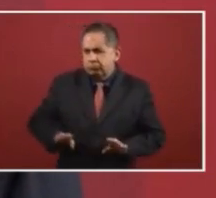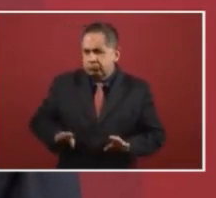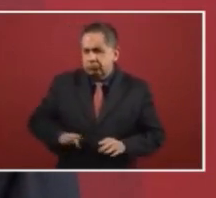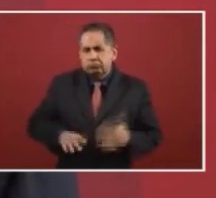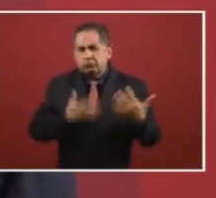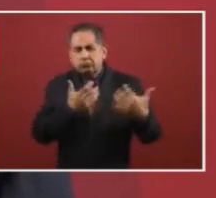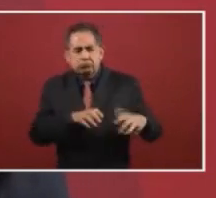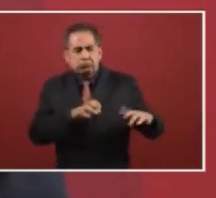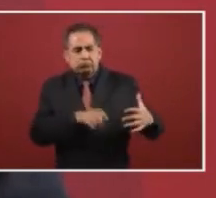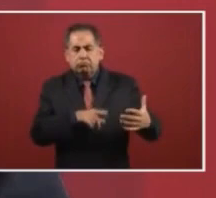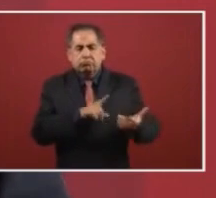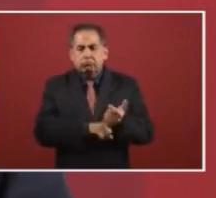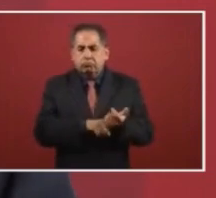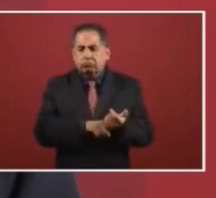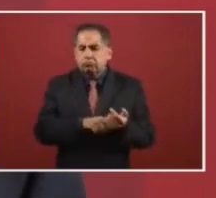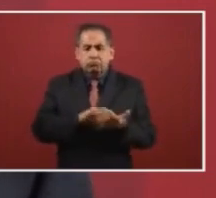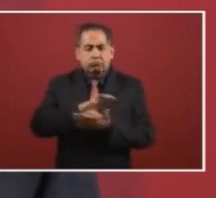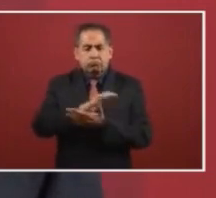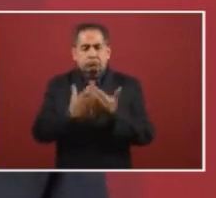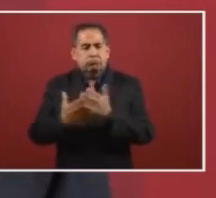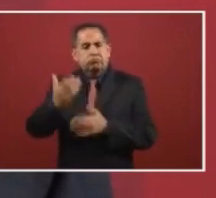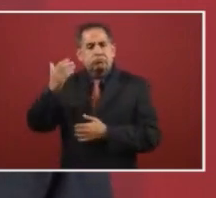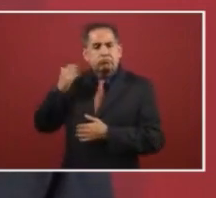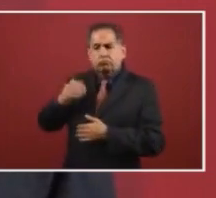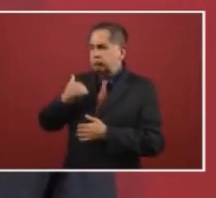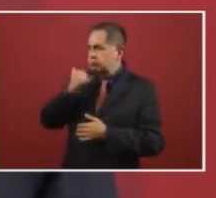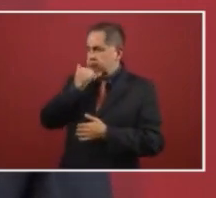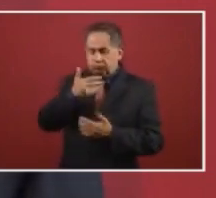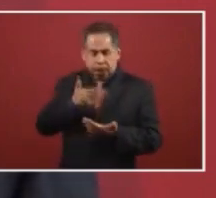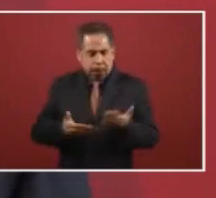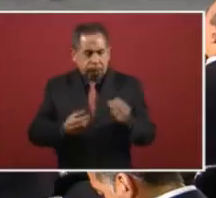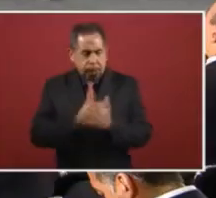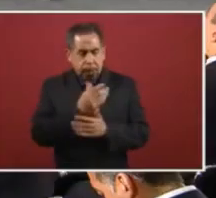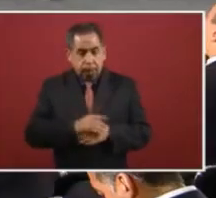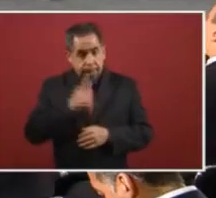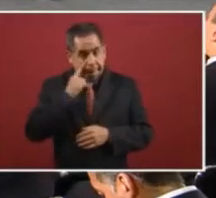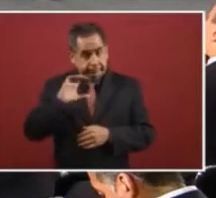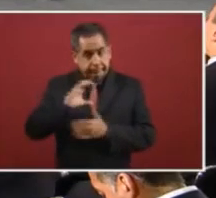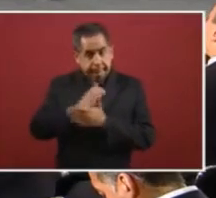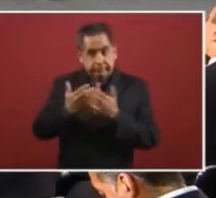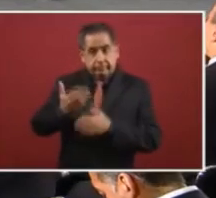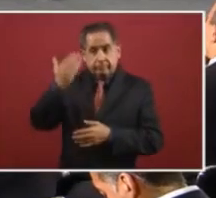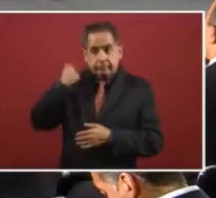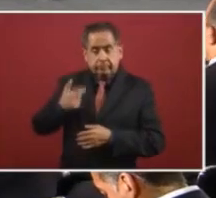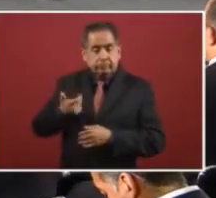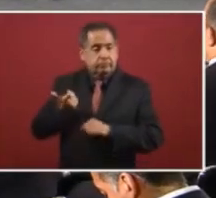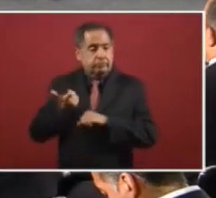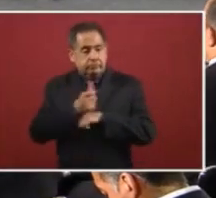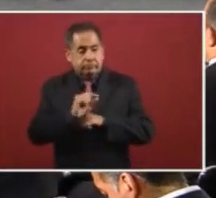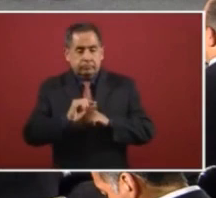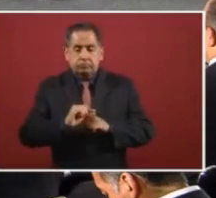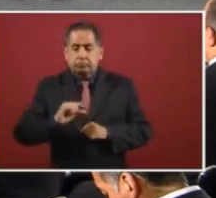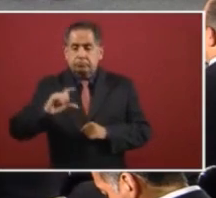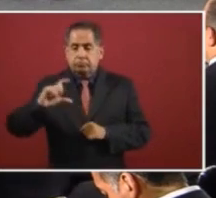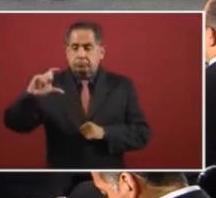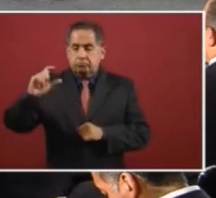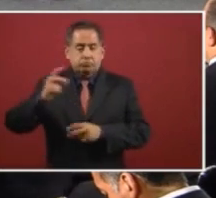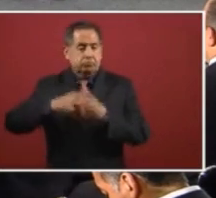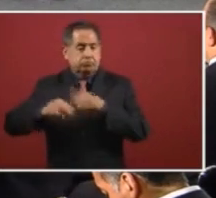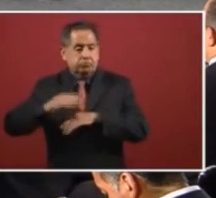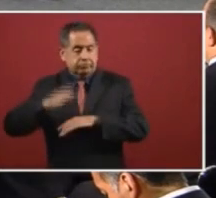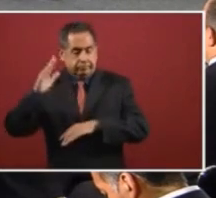So it would be convenient for the business to, before it was a